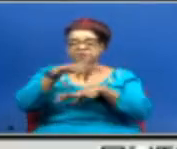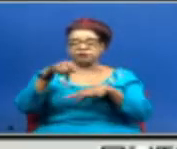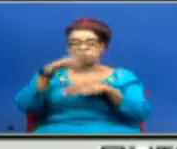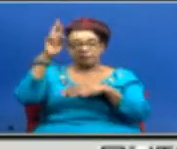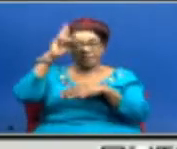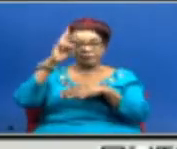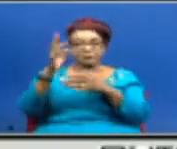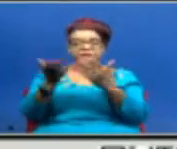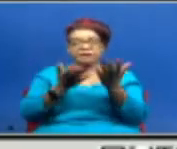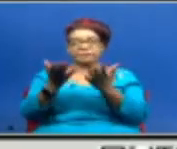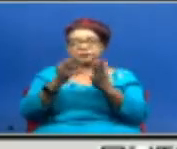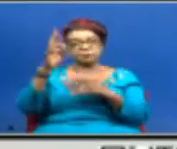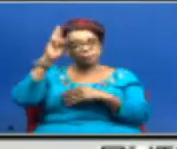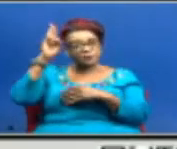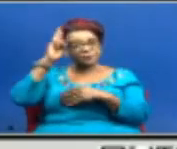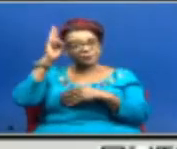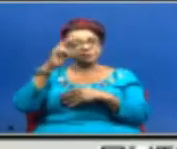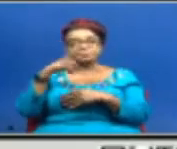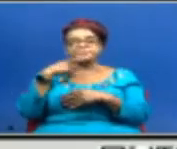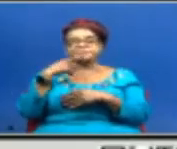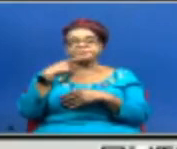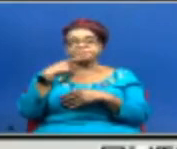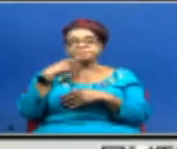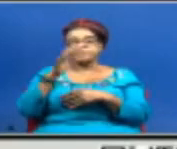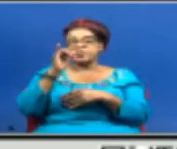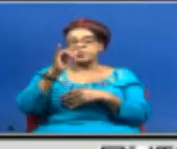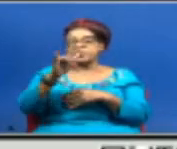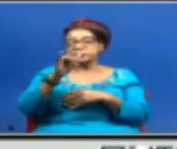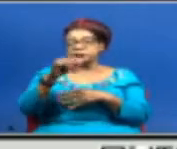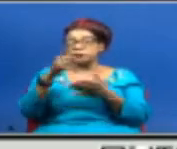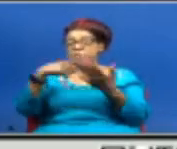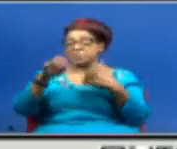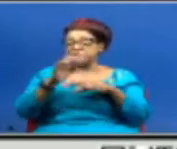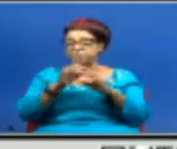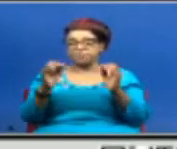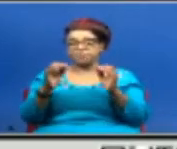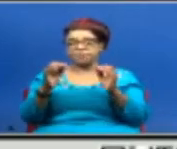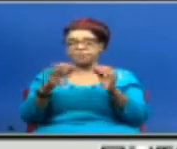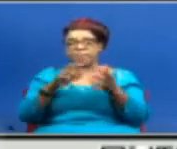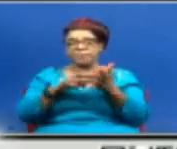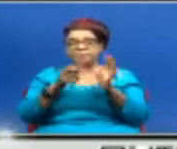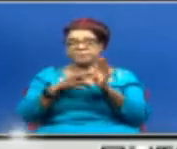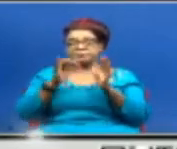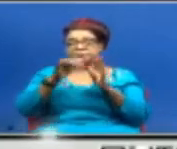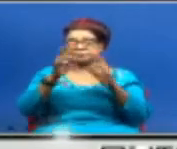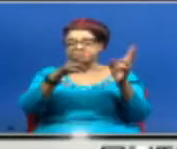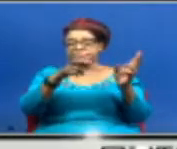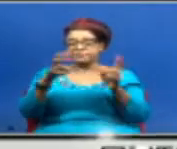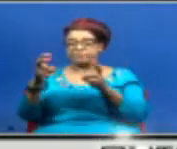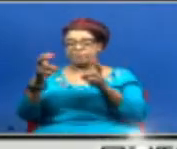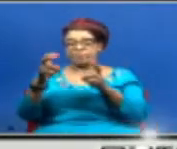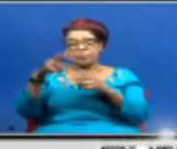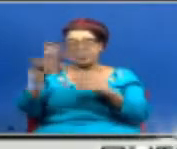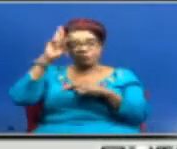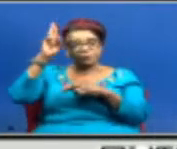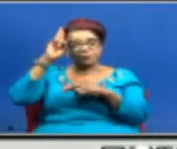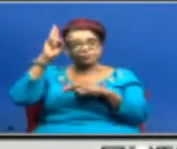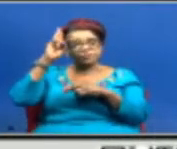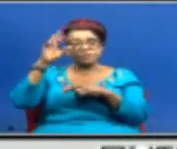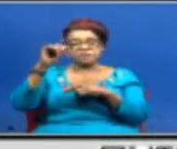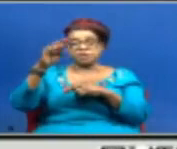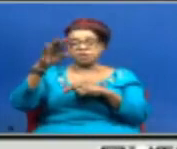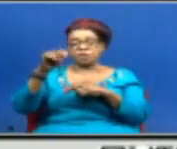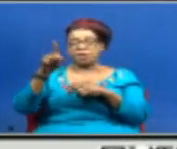Jafet Kome. This text was incorrect, as in fact it was an excerpt of the police signal. We regret the error